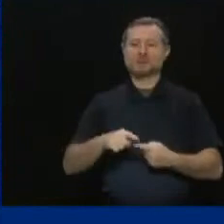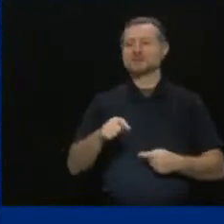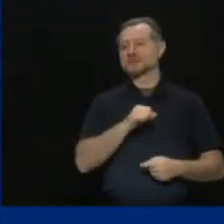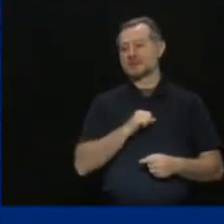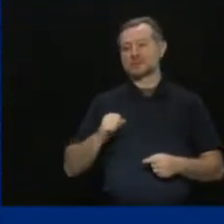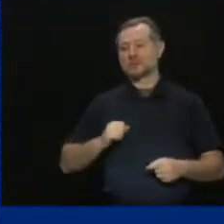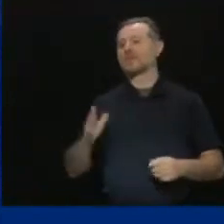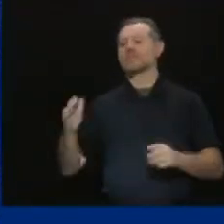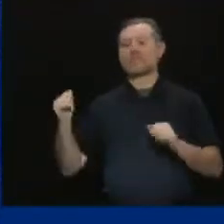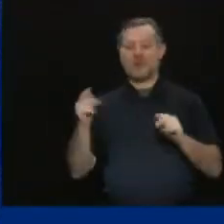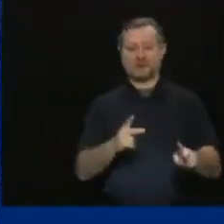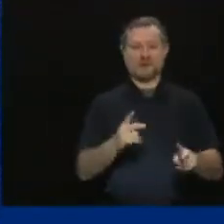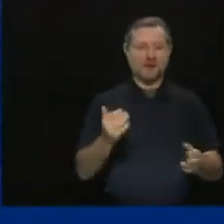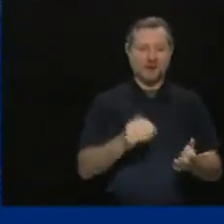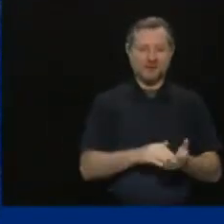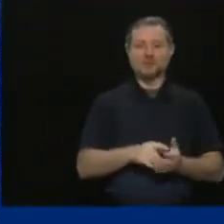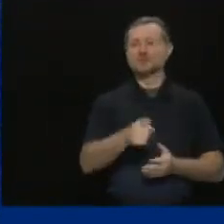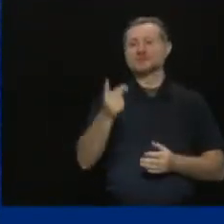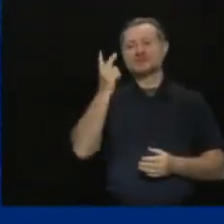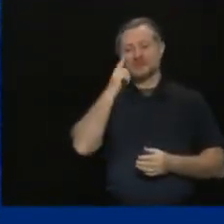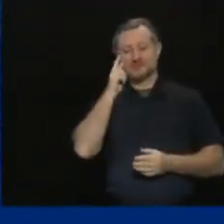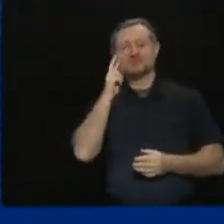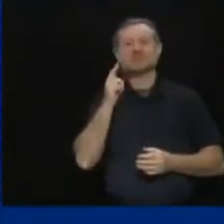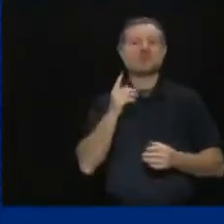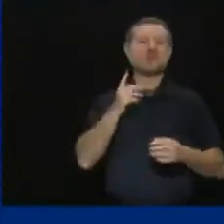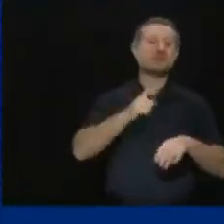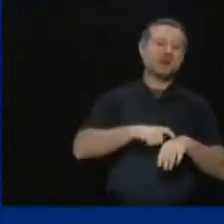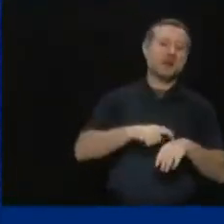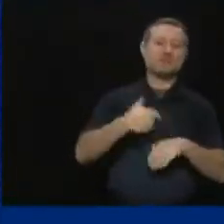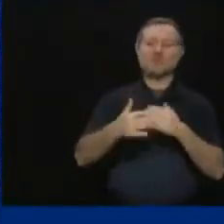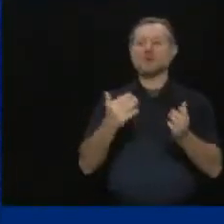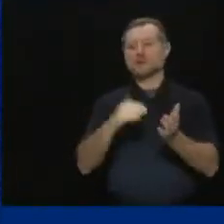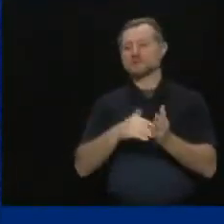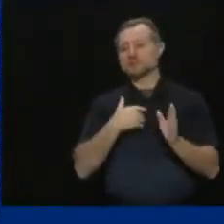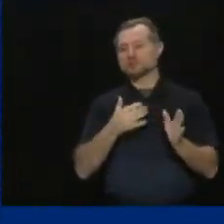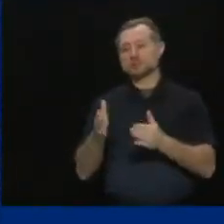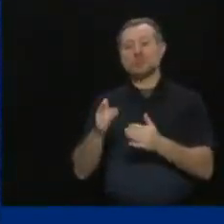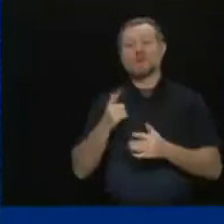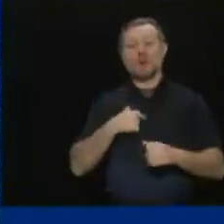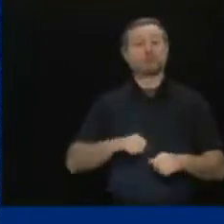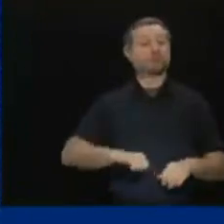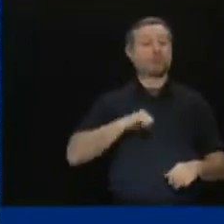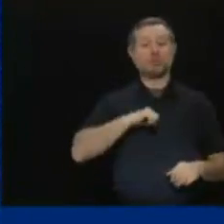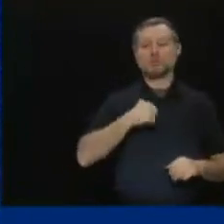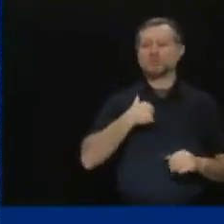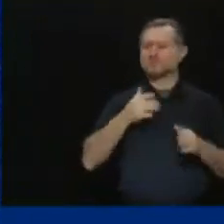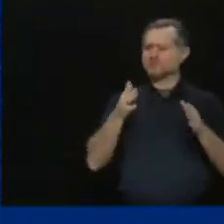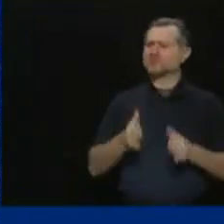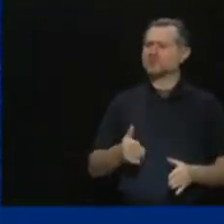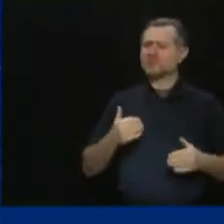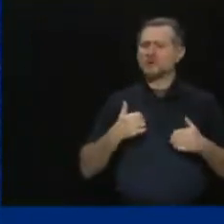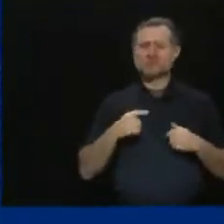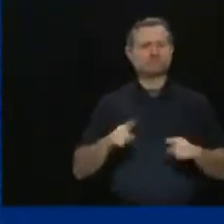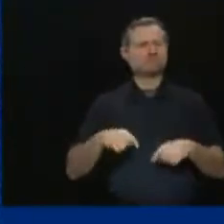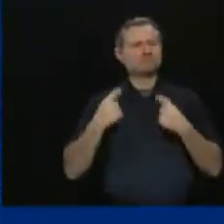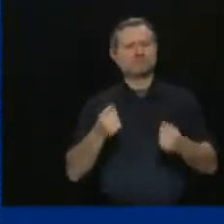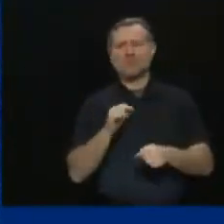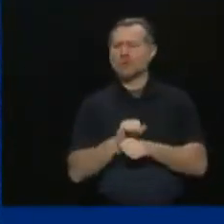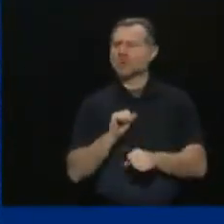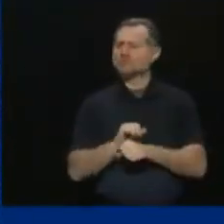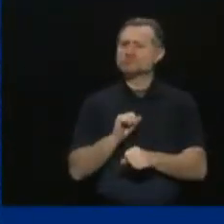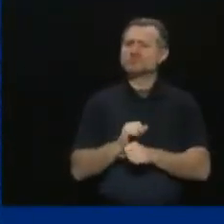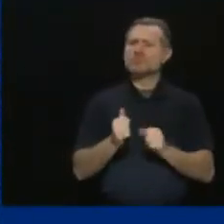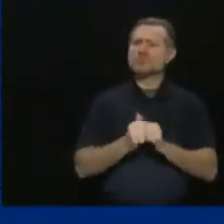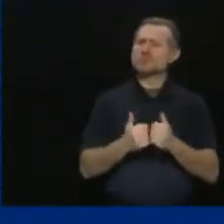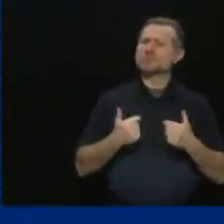you'll see another time frame when there's a shift. But I'm really proud of the individuals I have who are working in the trenches with me all day